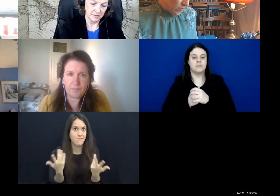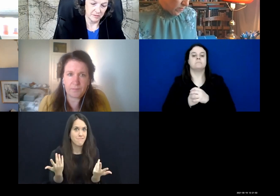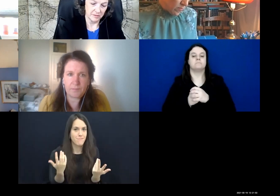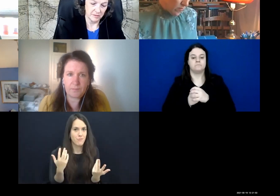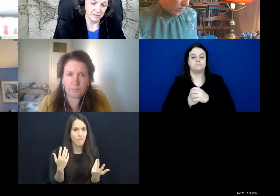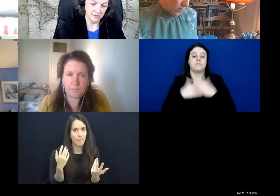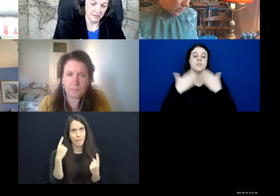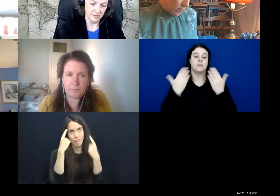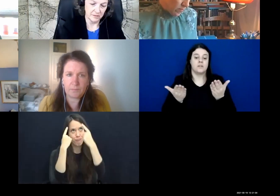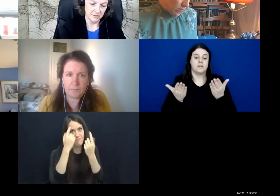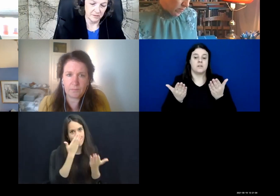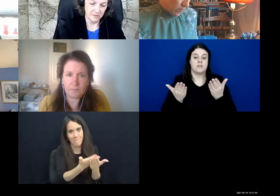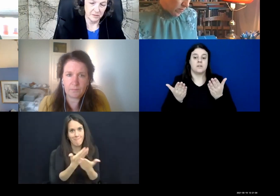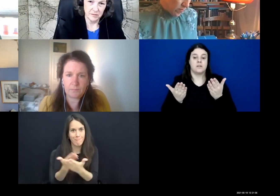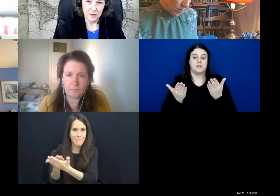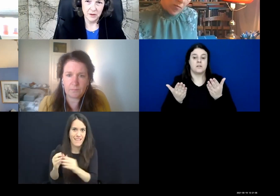I've said,